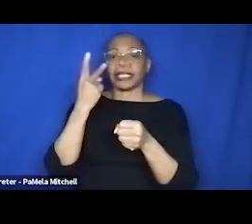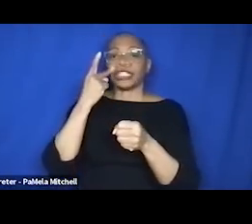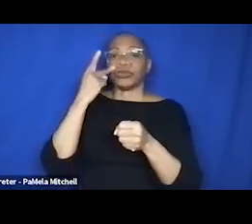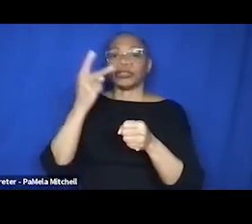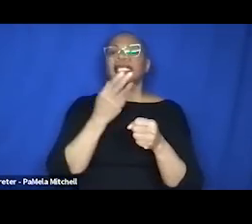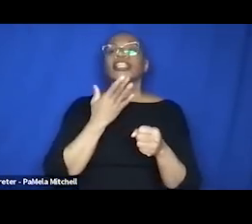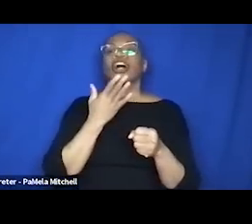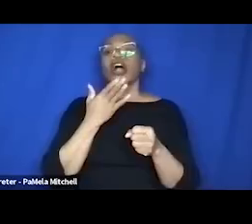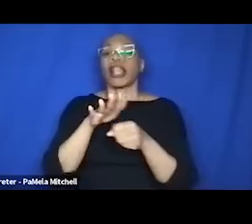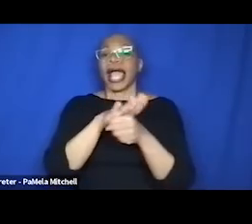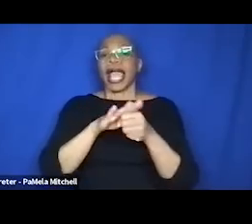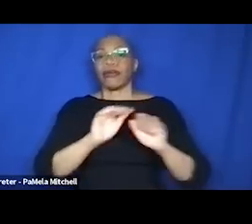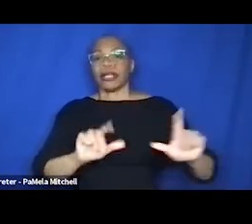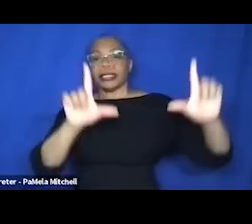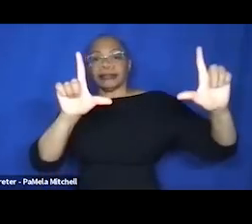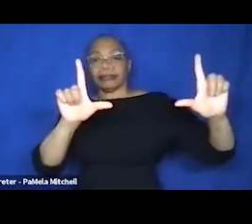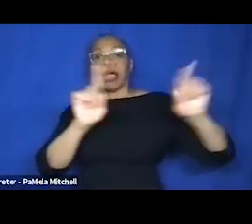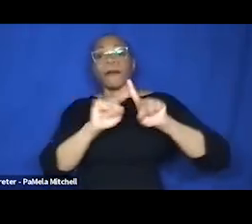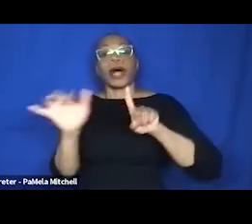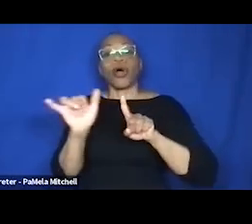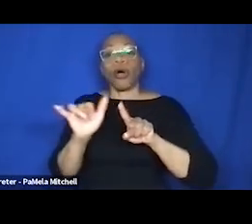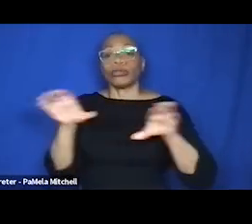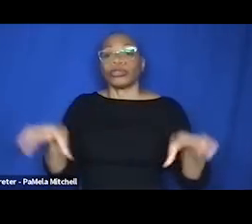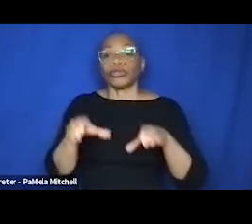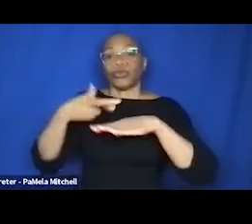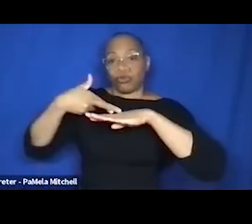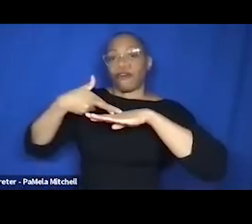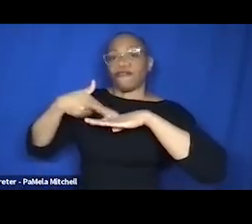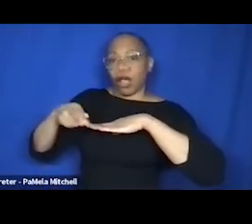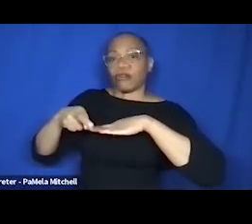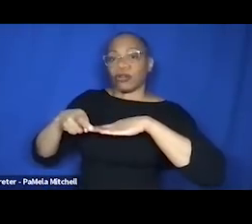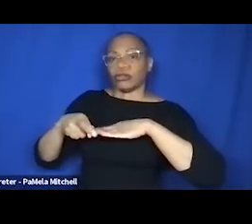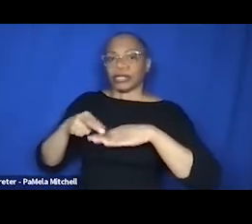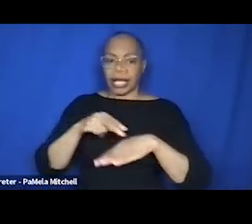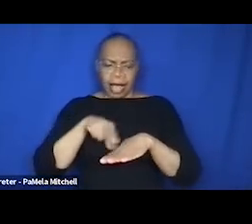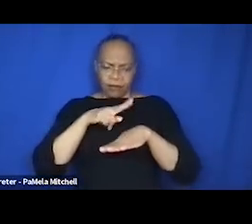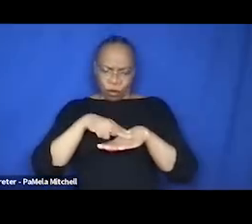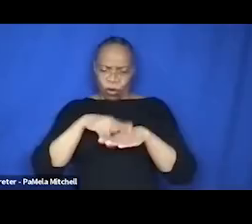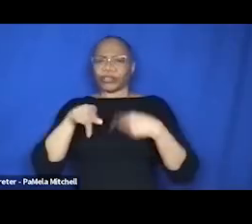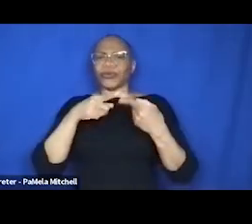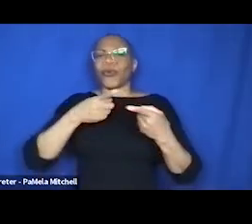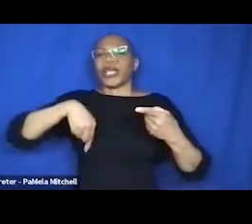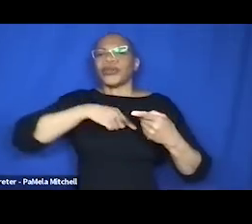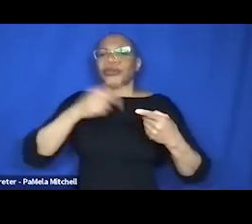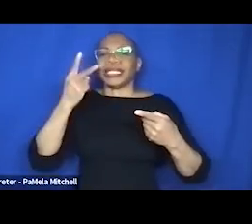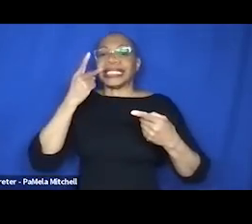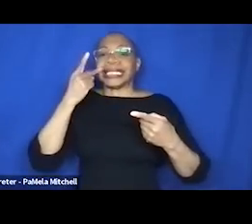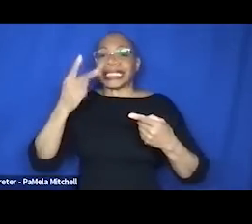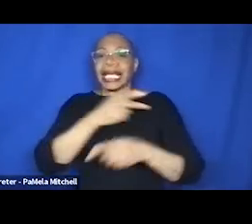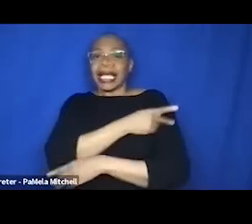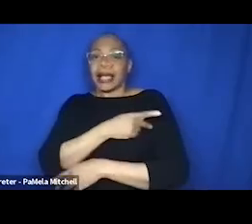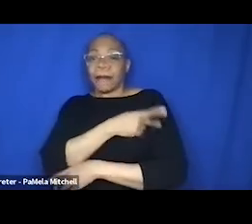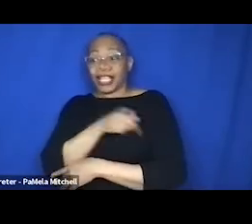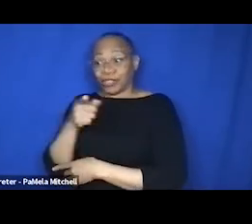colored areas, but we do a lot of referrals too. So we got, like, of course, when you see a patient, you think I'm bad, you should see